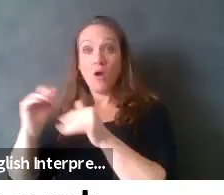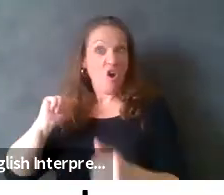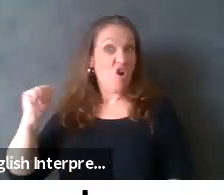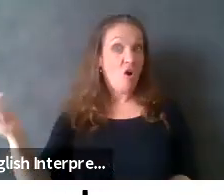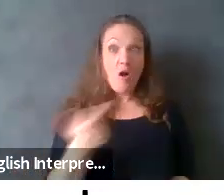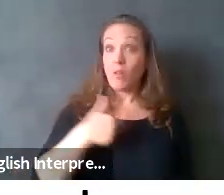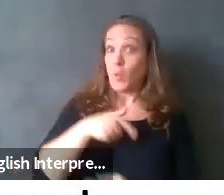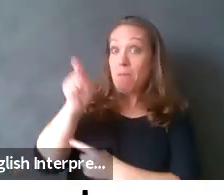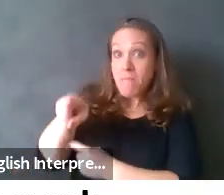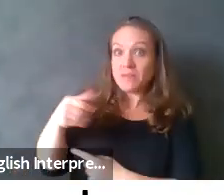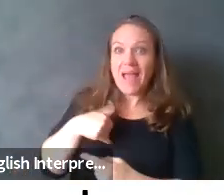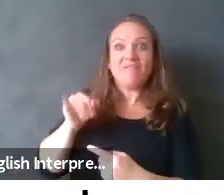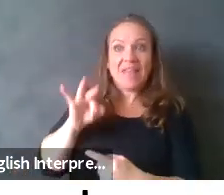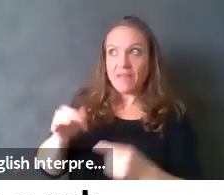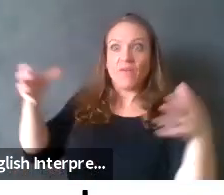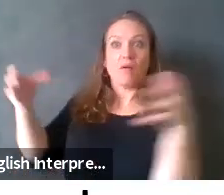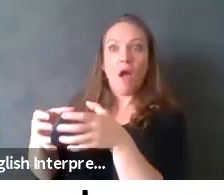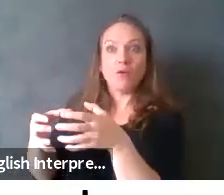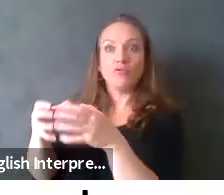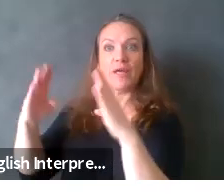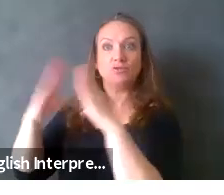sheltering situation. So next slide, please.